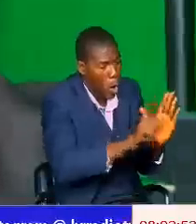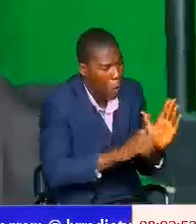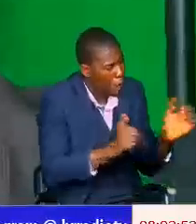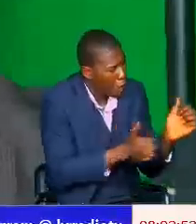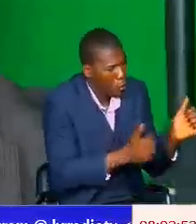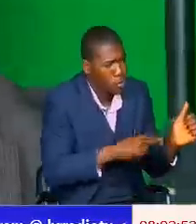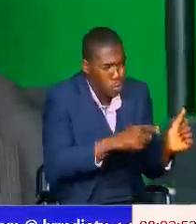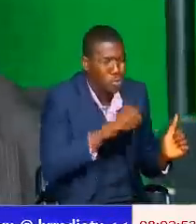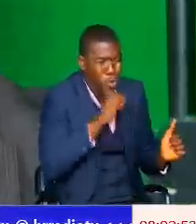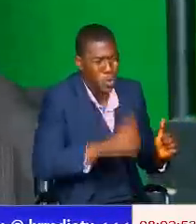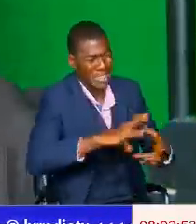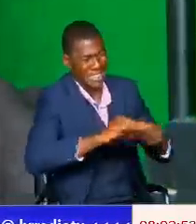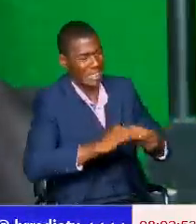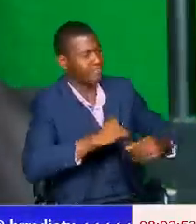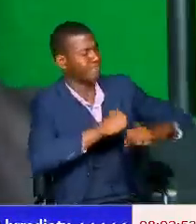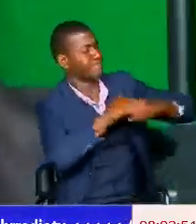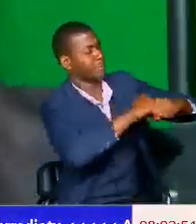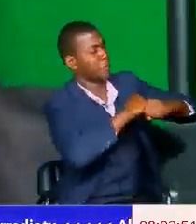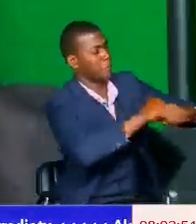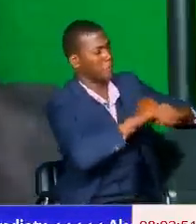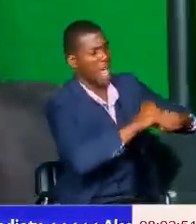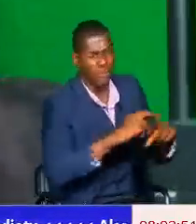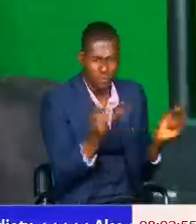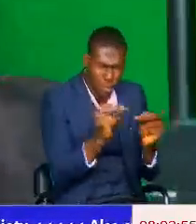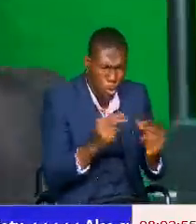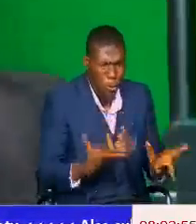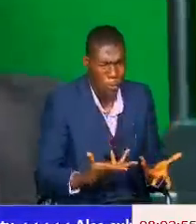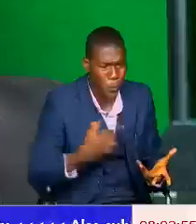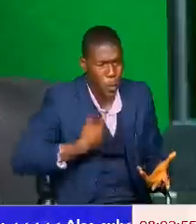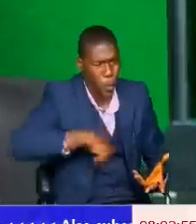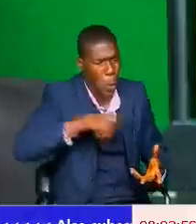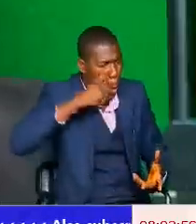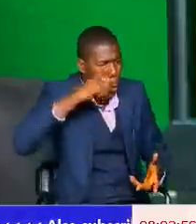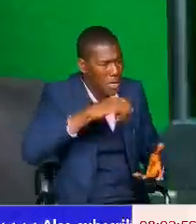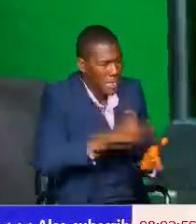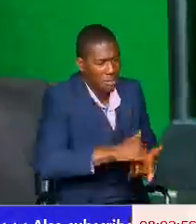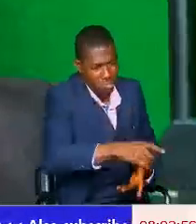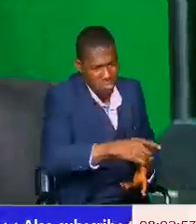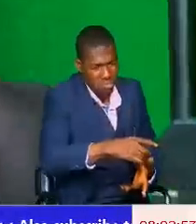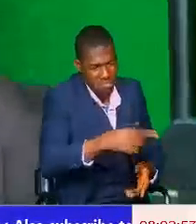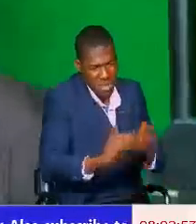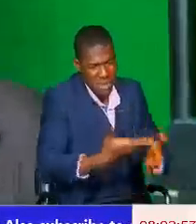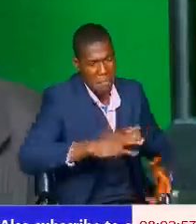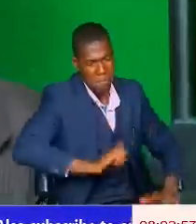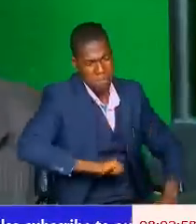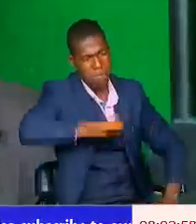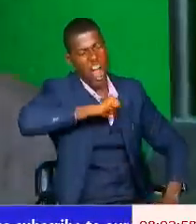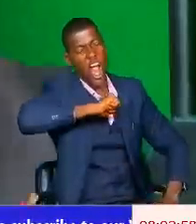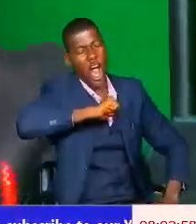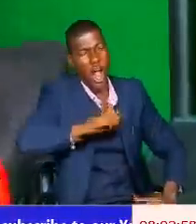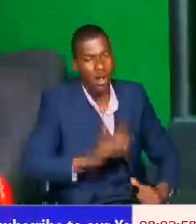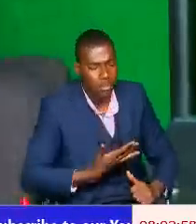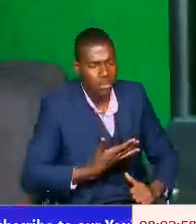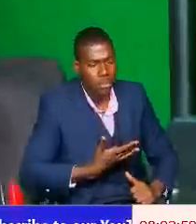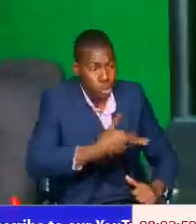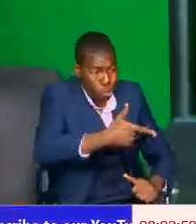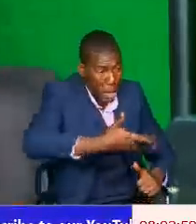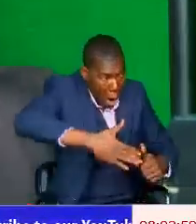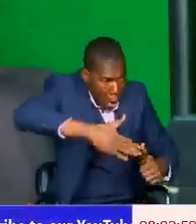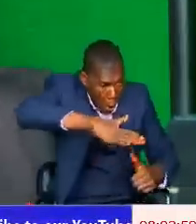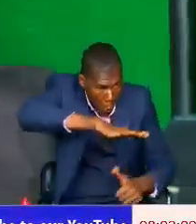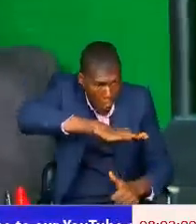suppose they defend them because the thing don't they look like institutional pride. I see I'm down. They don't sit down now, they cover one